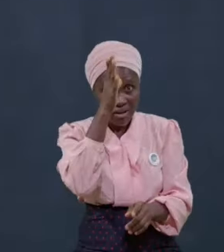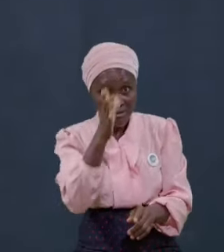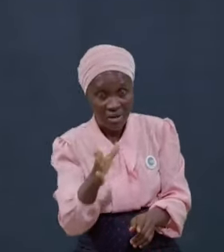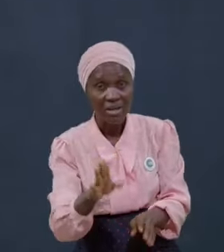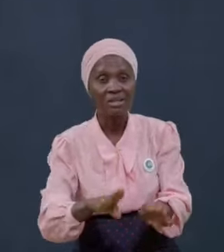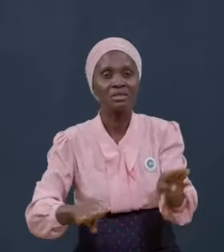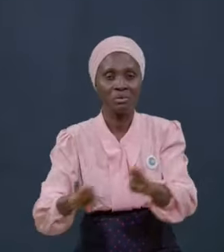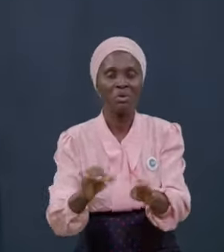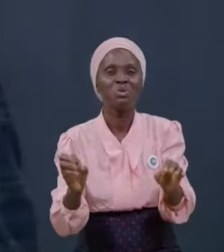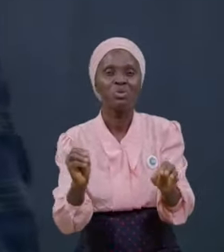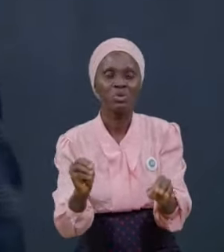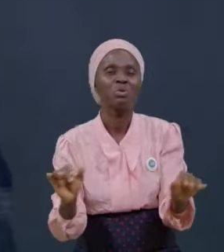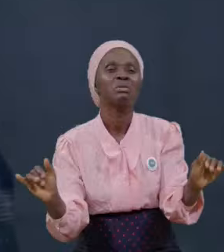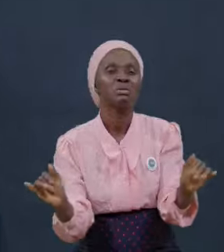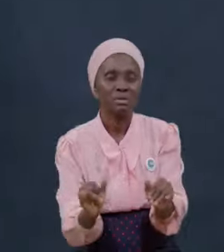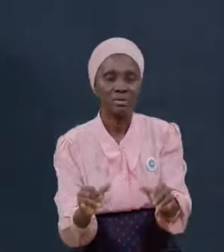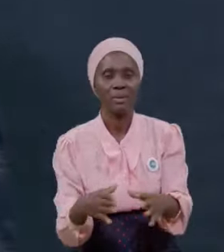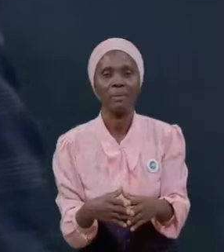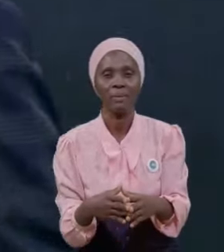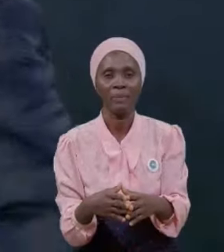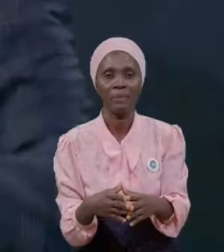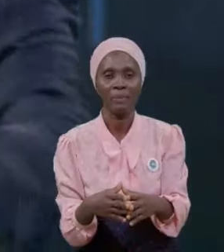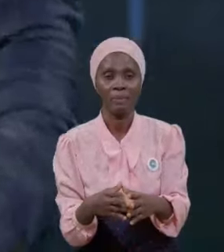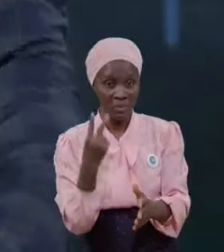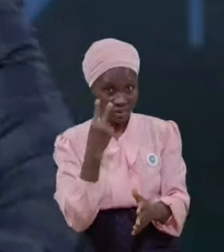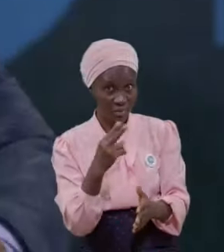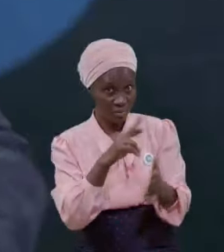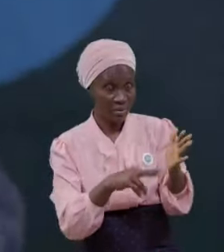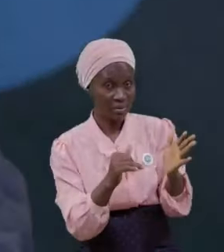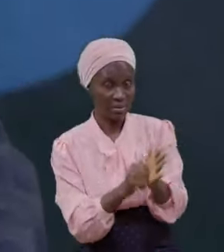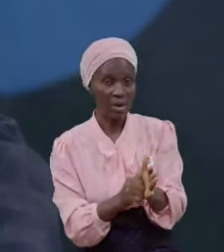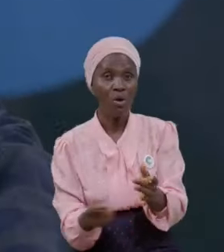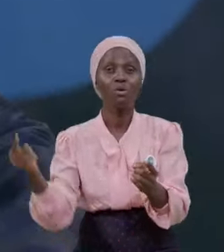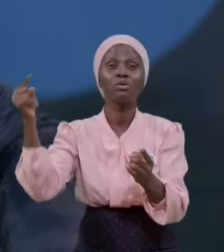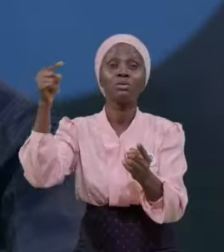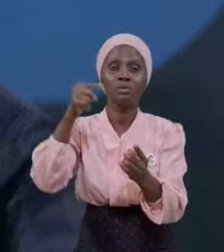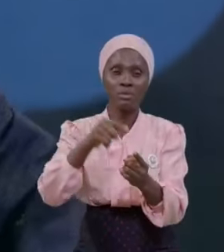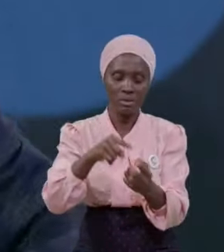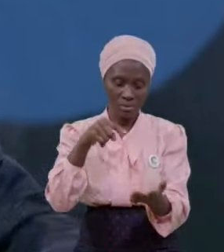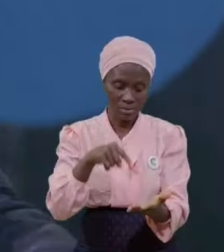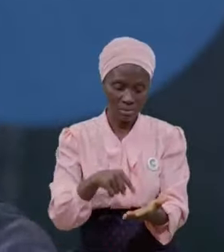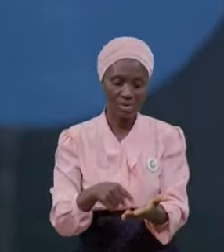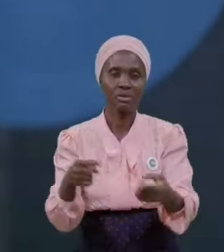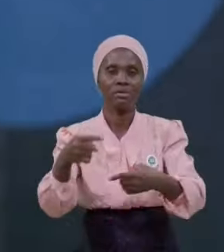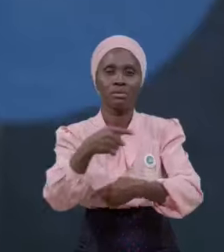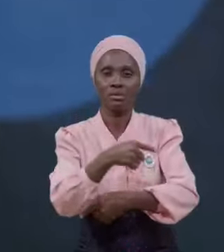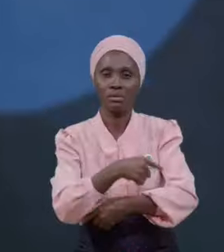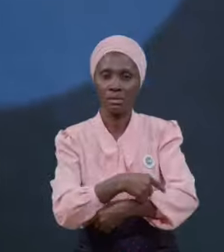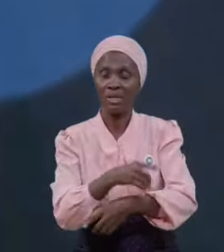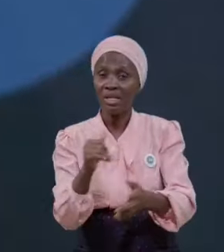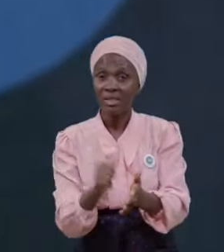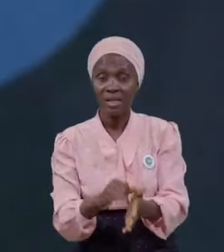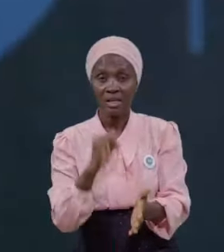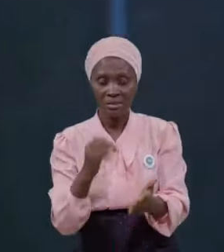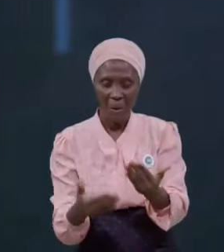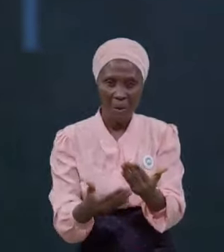that, until this day. That they're almost Christians. 2 Timothy chapter 3,